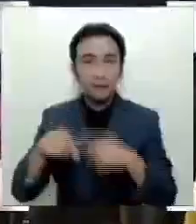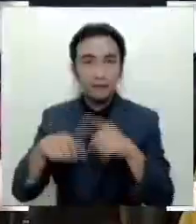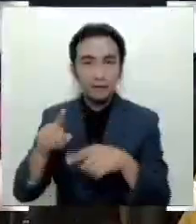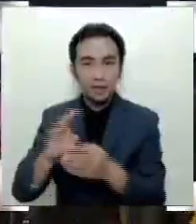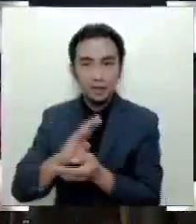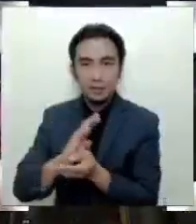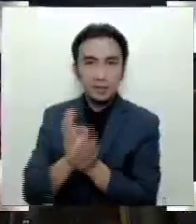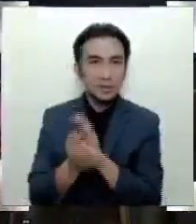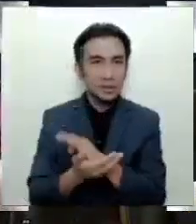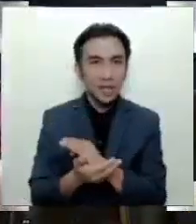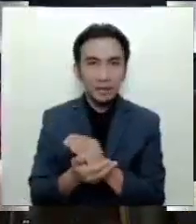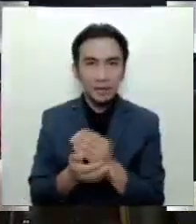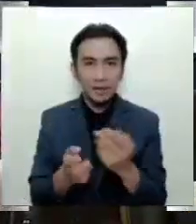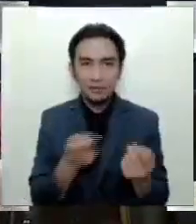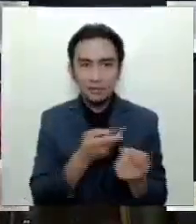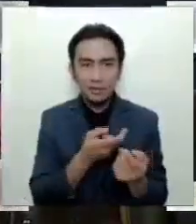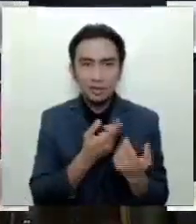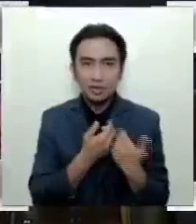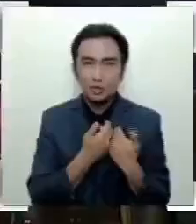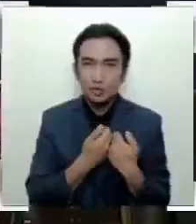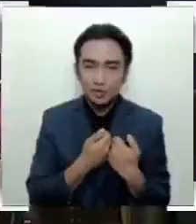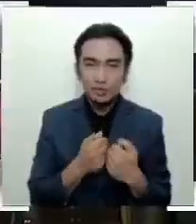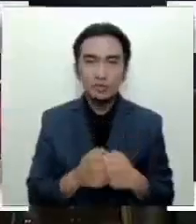Slowly became good friends